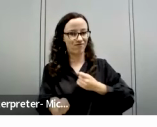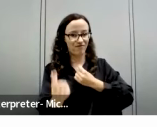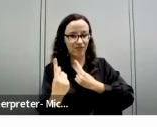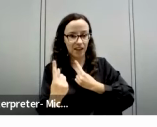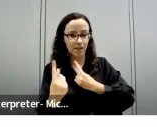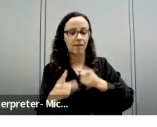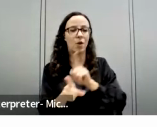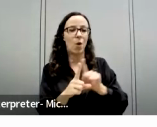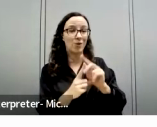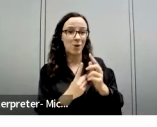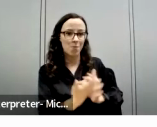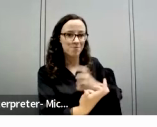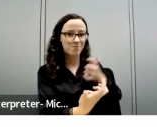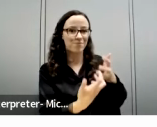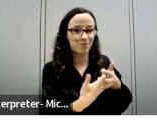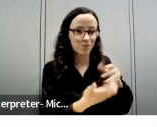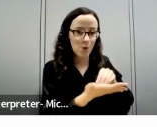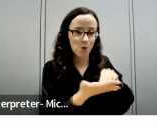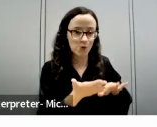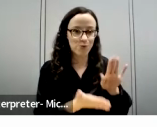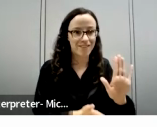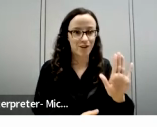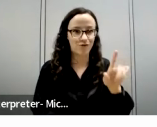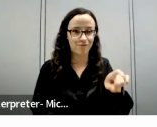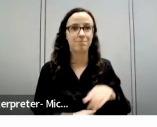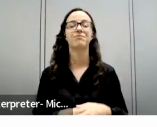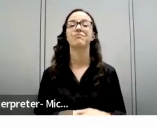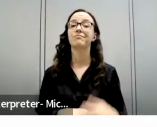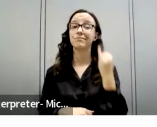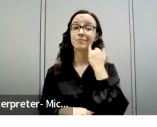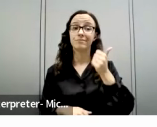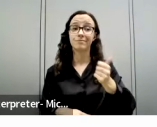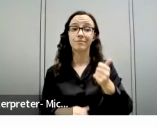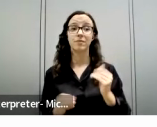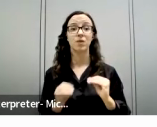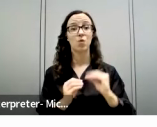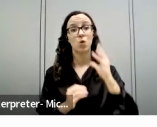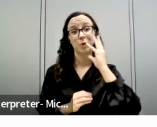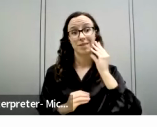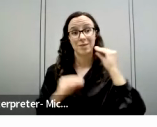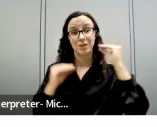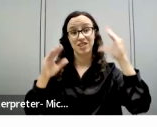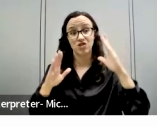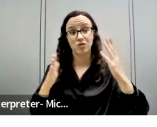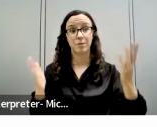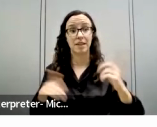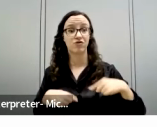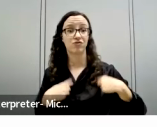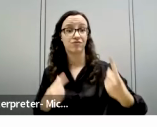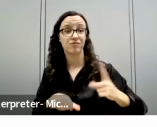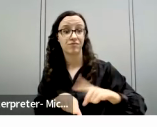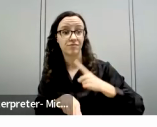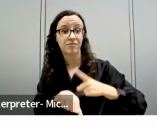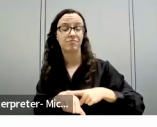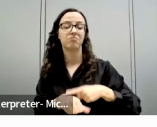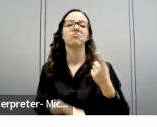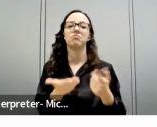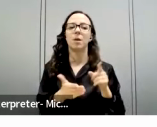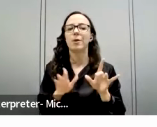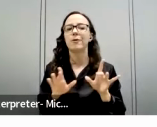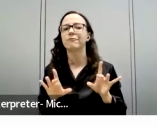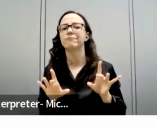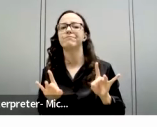your learners. So if you are more of an experienced teacher and you've been here for quite some time, perhaps you picked up on a few things